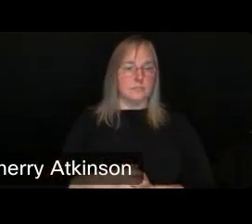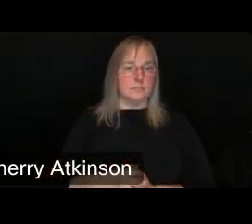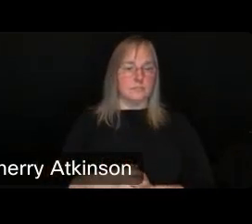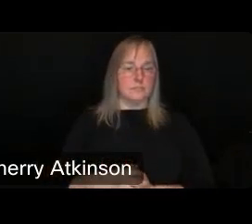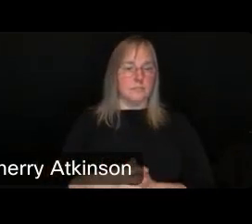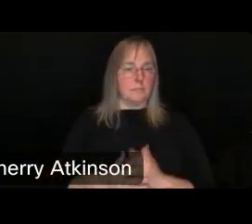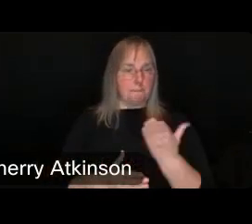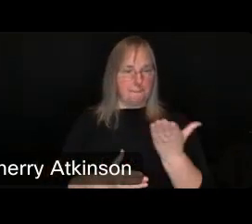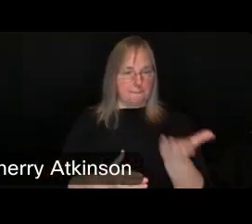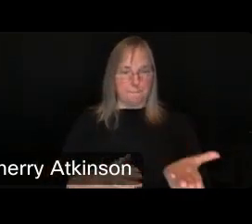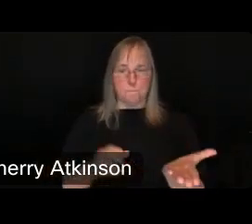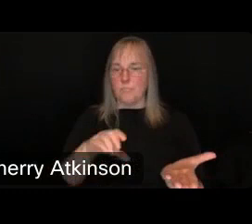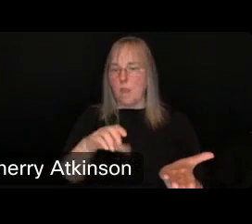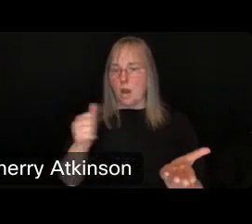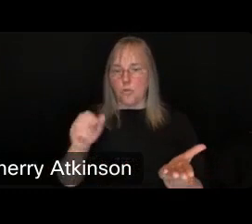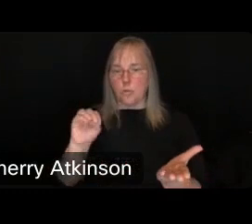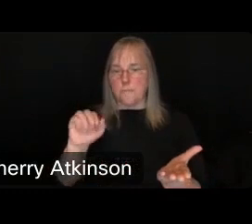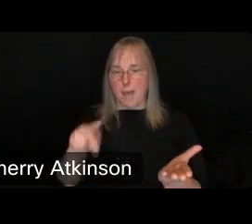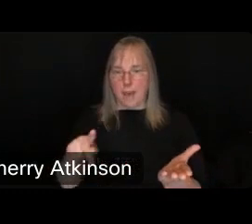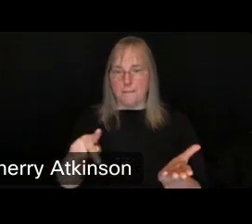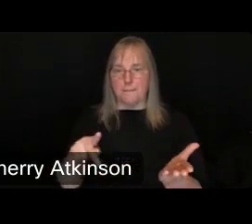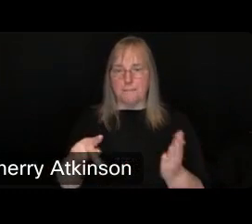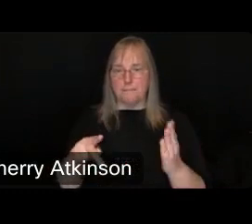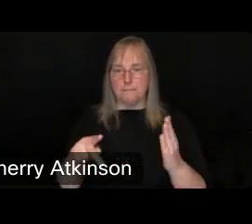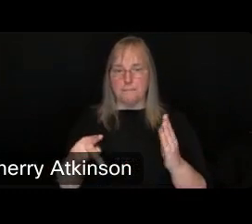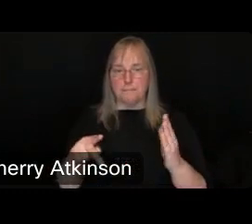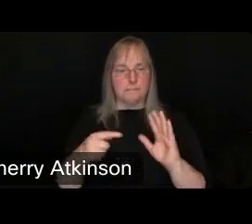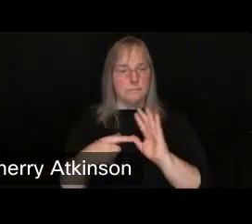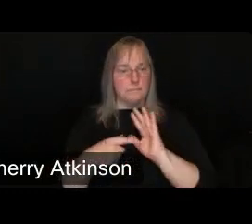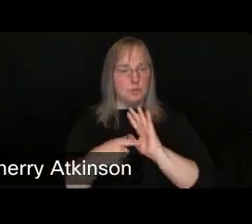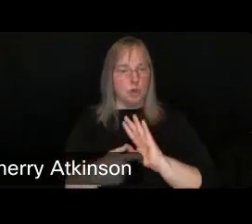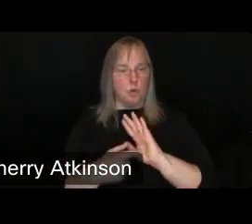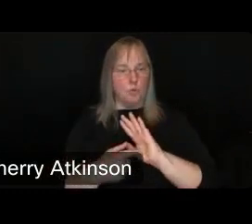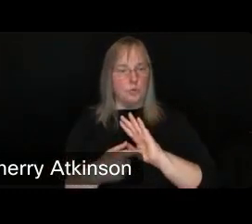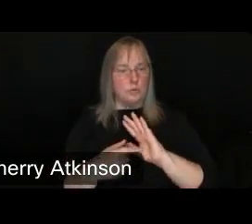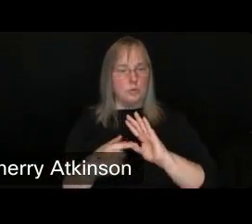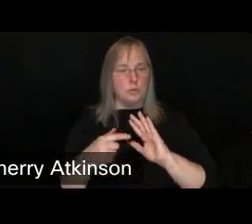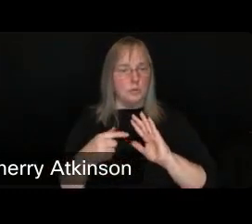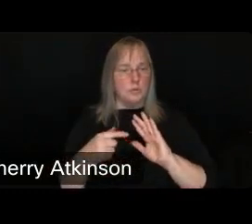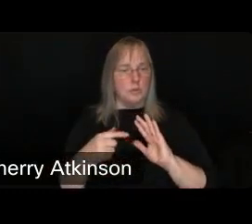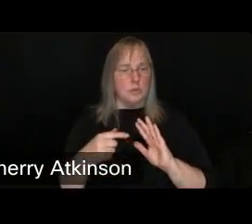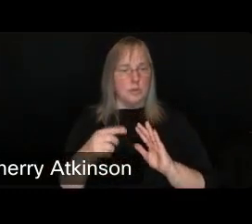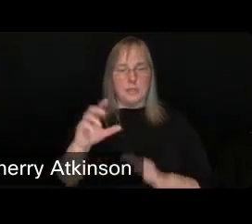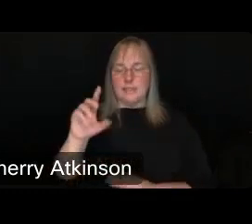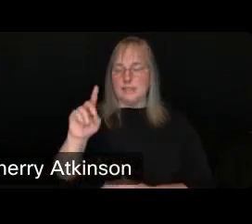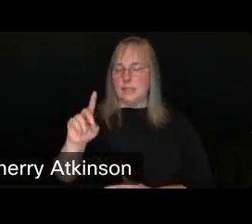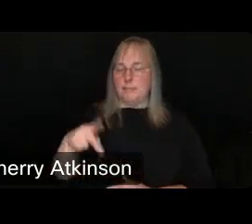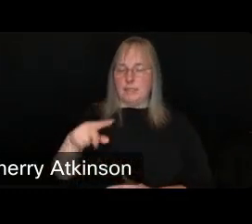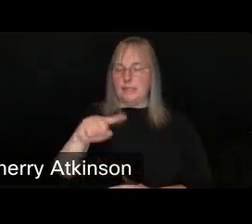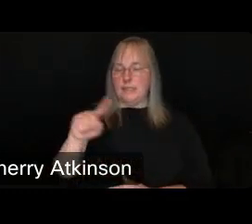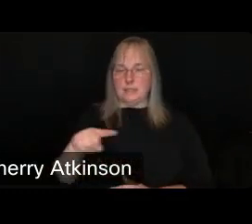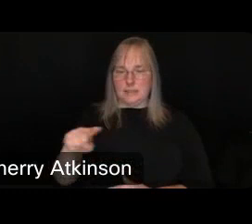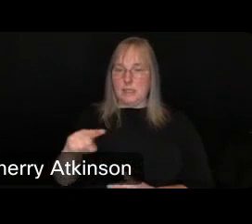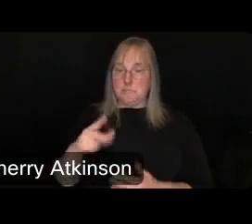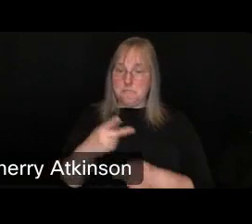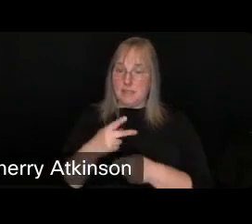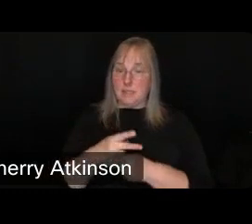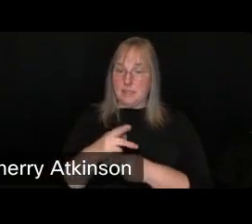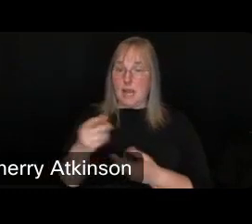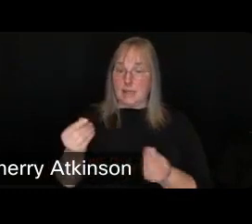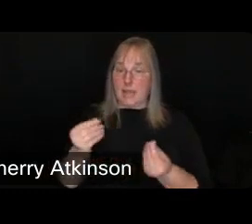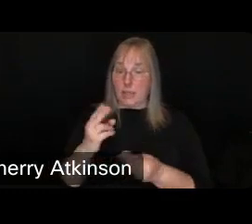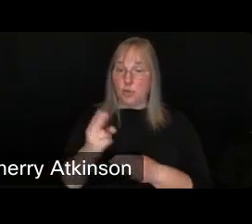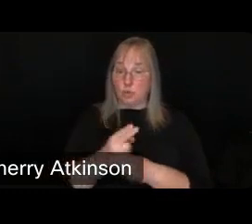This is another map. It was just show that DPZ maintains a land use map that's